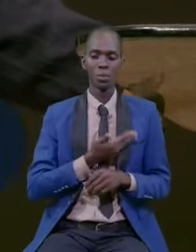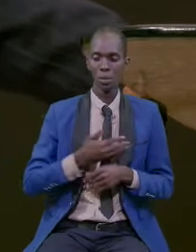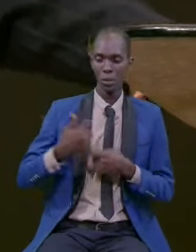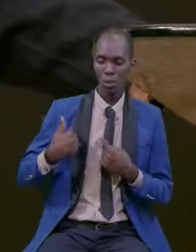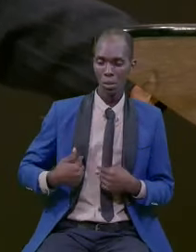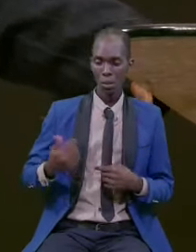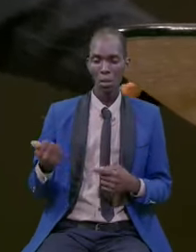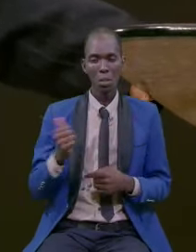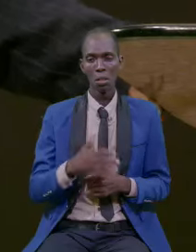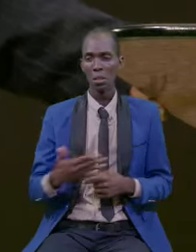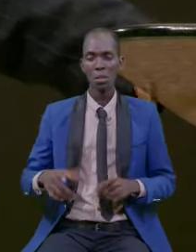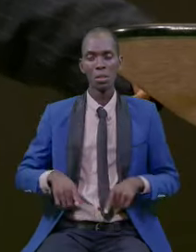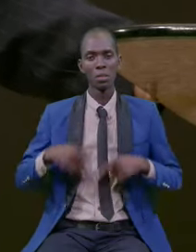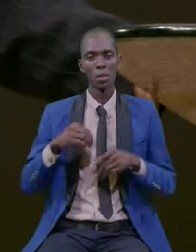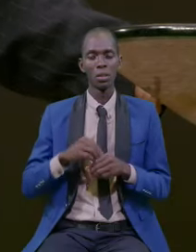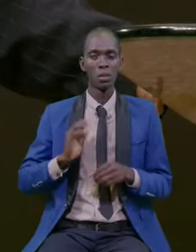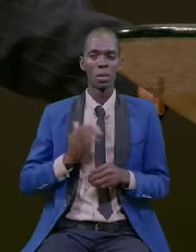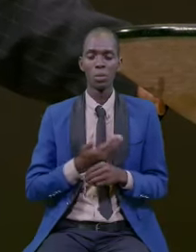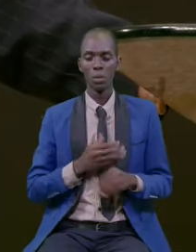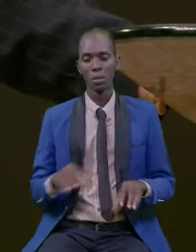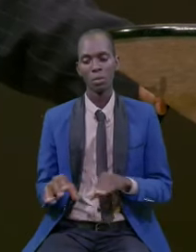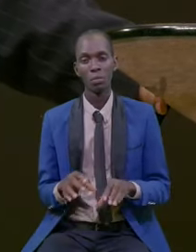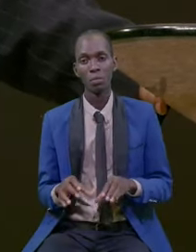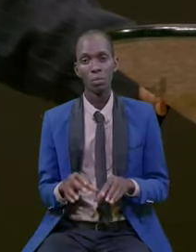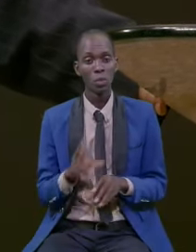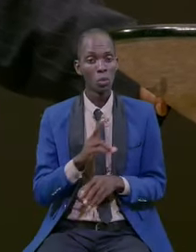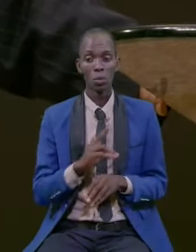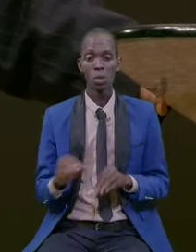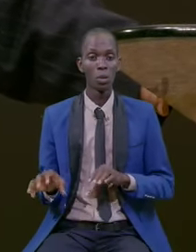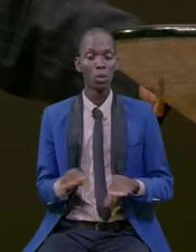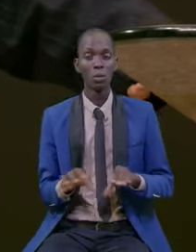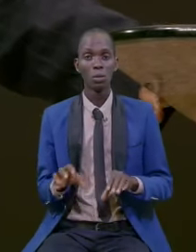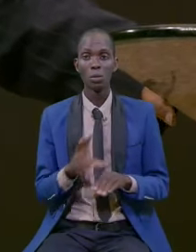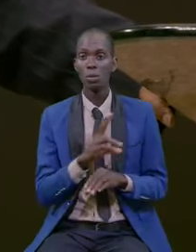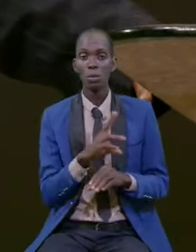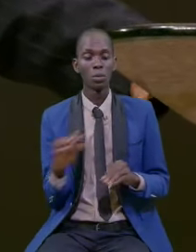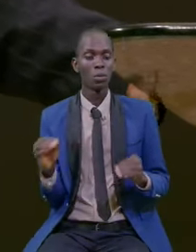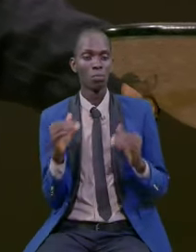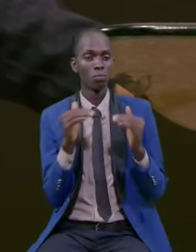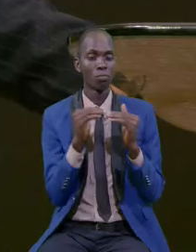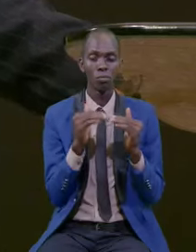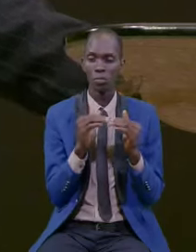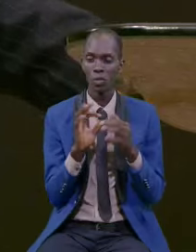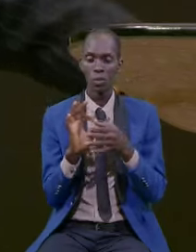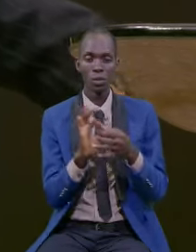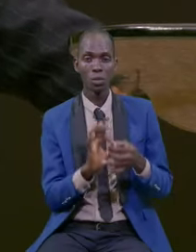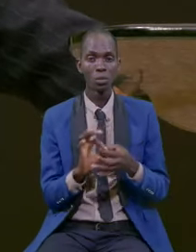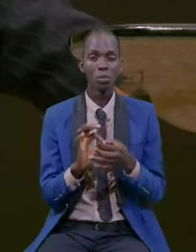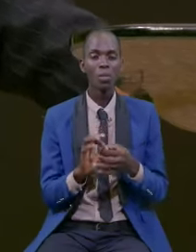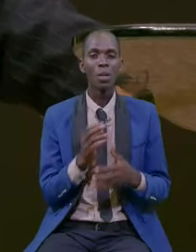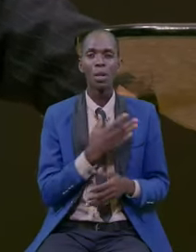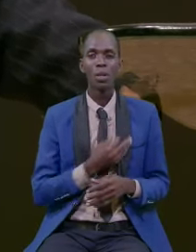dead faith. No action, no corresponding relationship, and